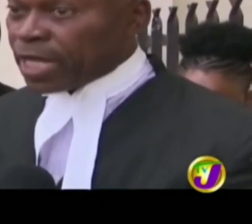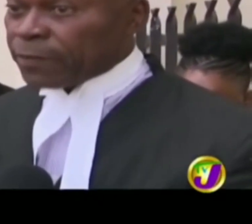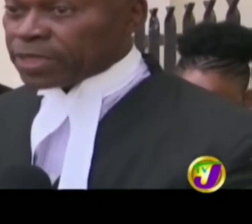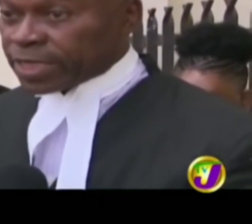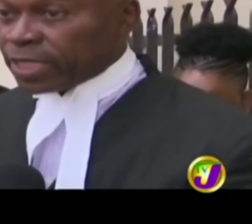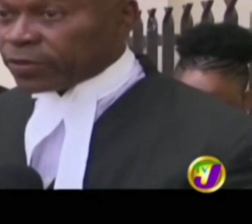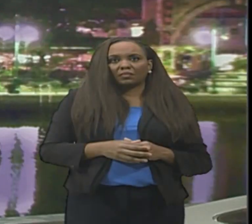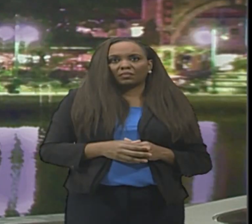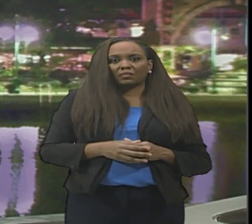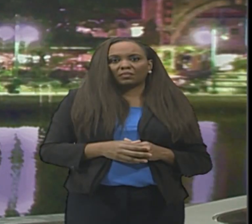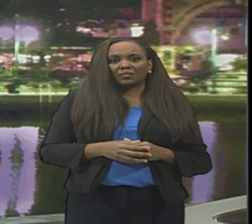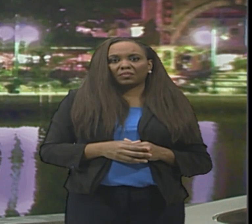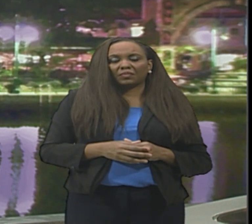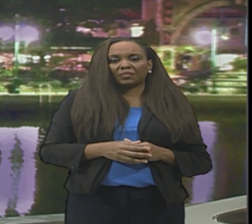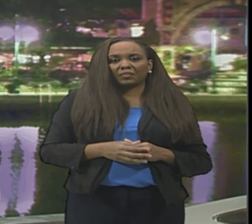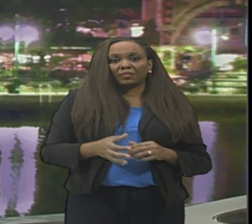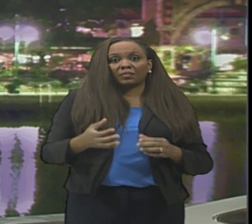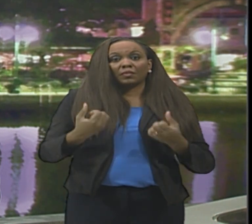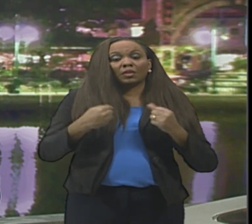this appeal.